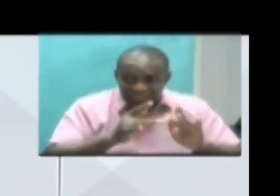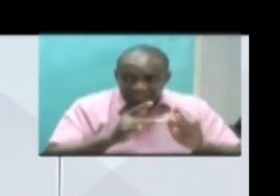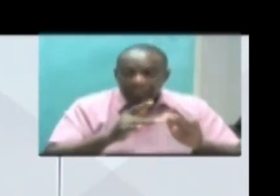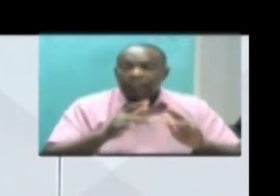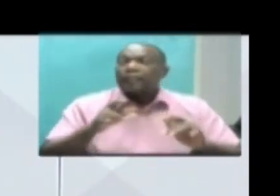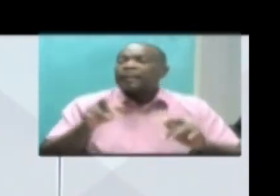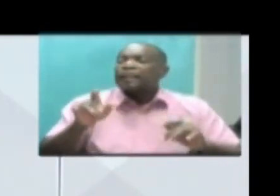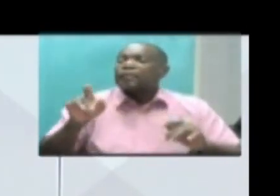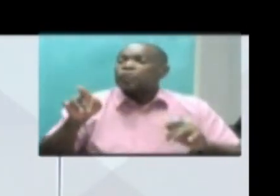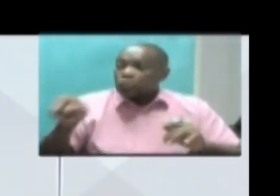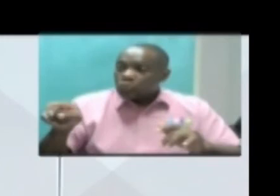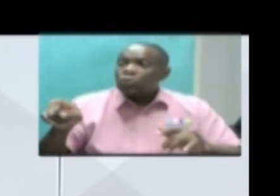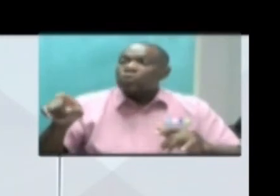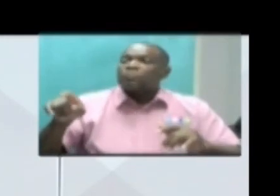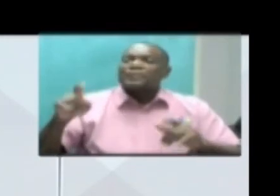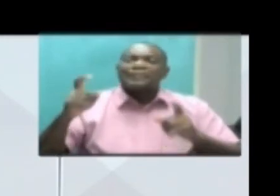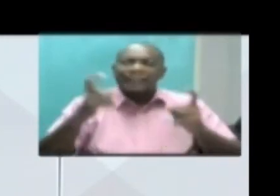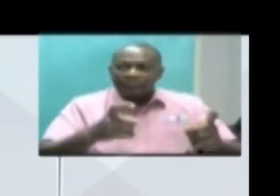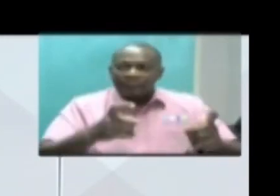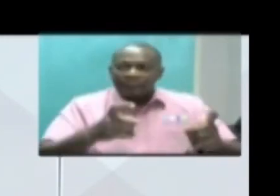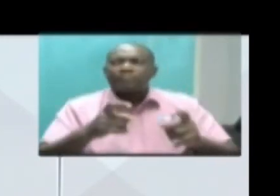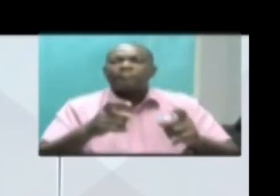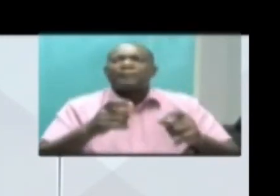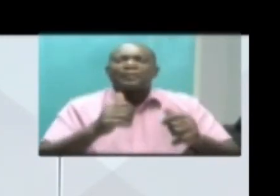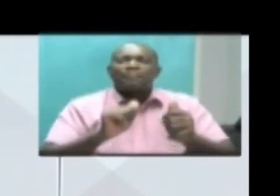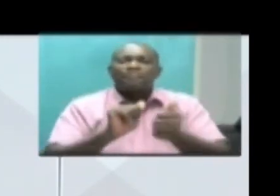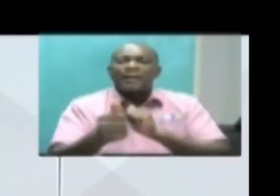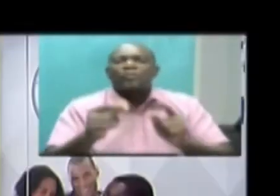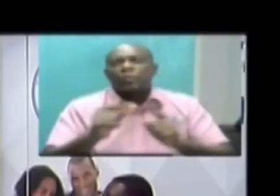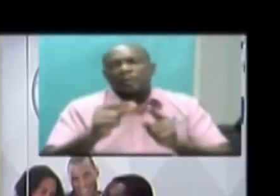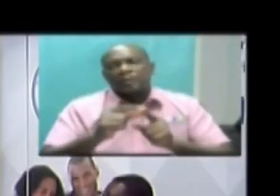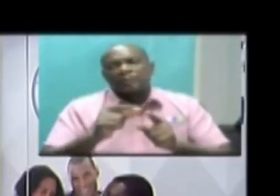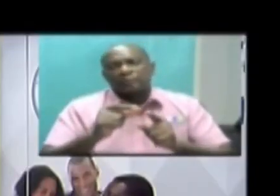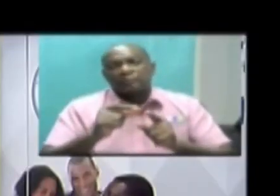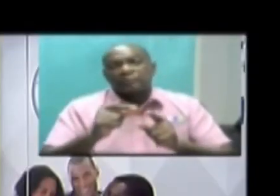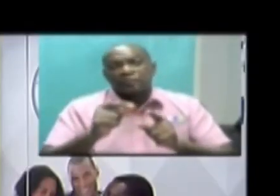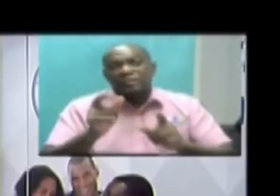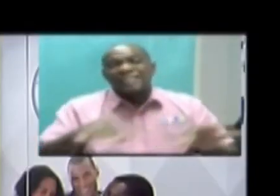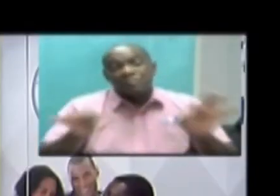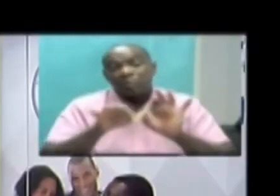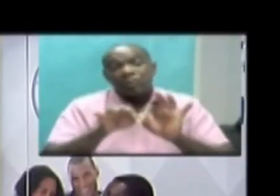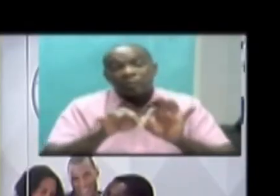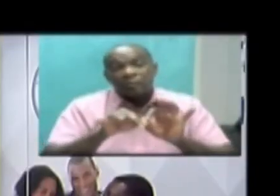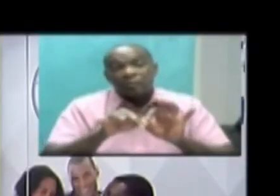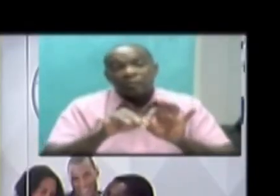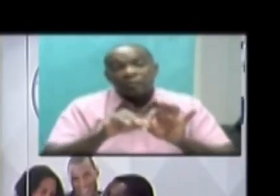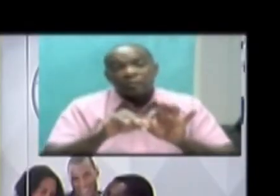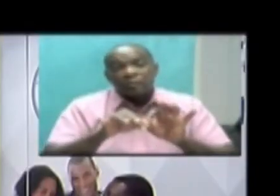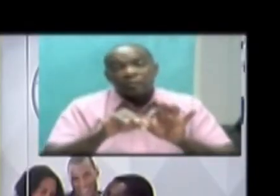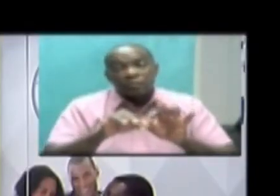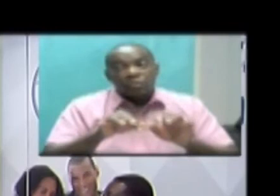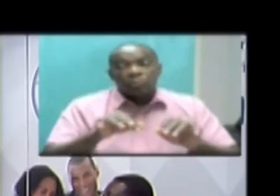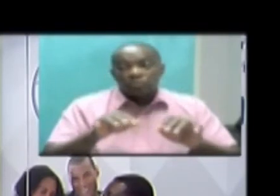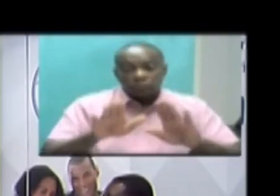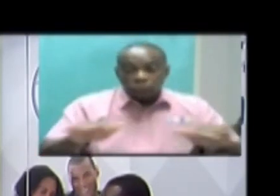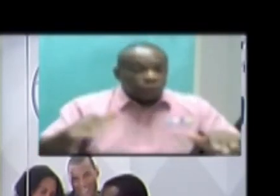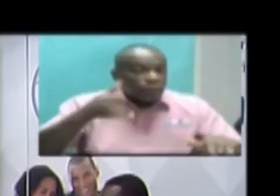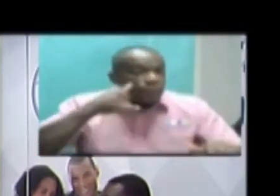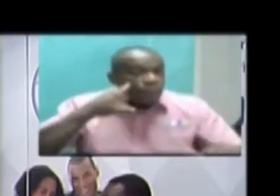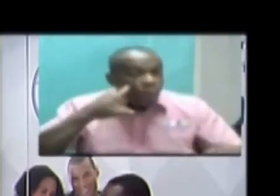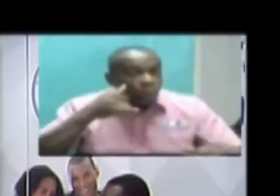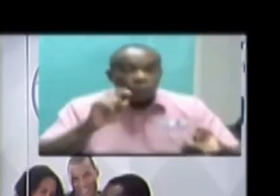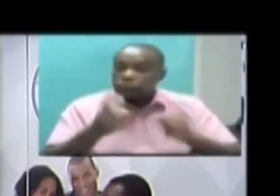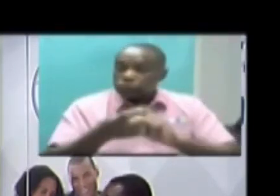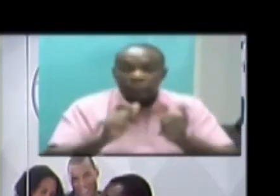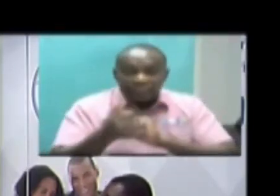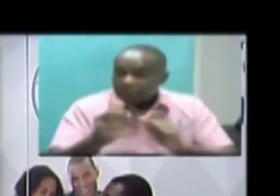they also have built-in parental control options. So you can take your kid's phone, you punch in your password, and you set your guidelines right there on the phone itself.